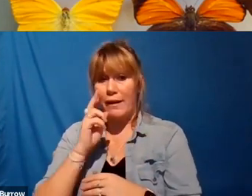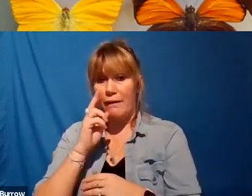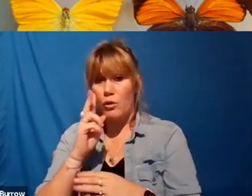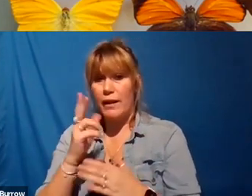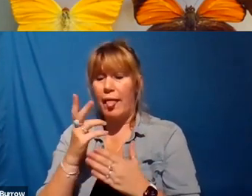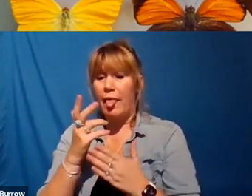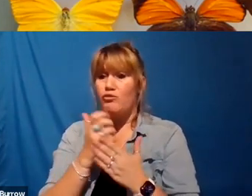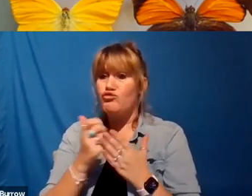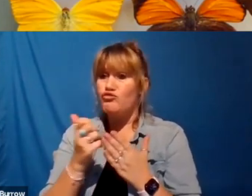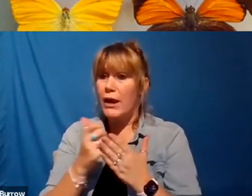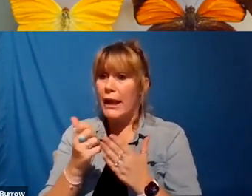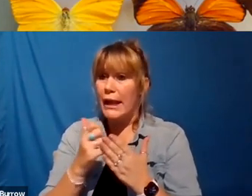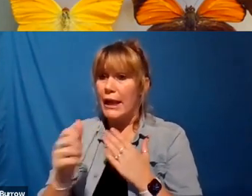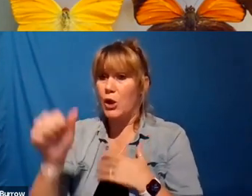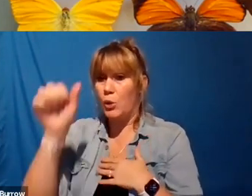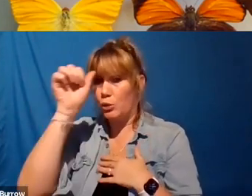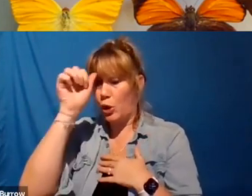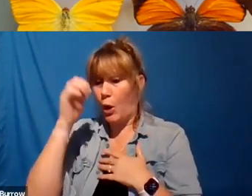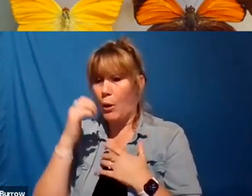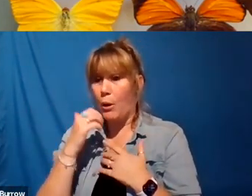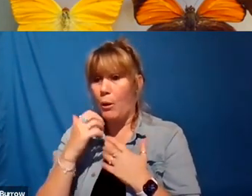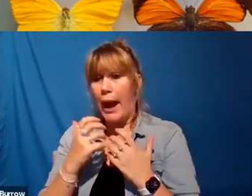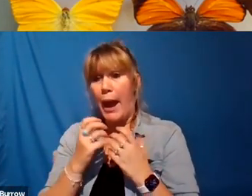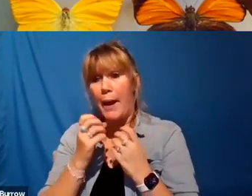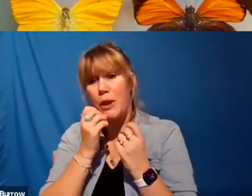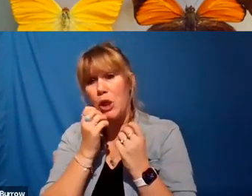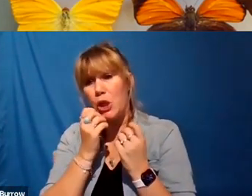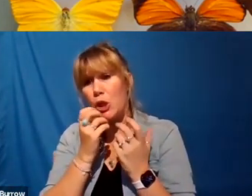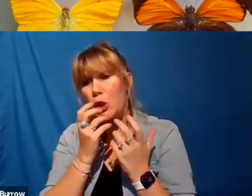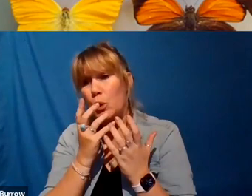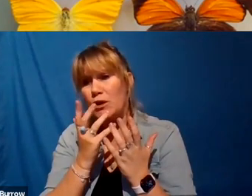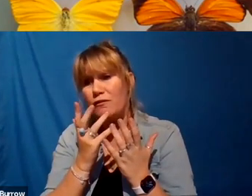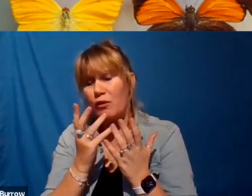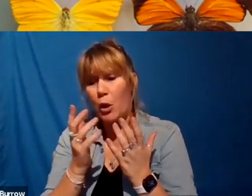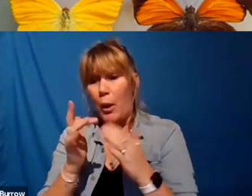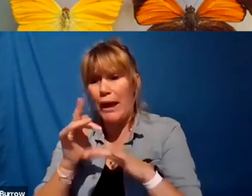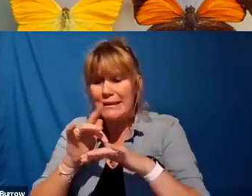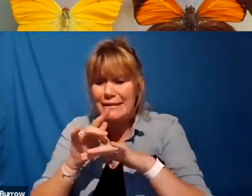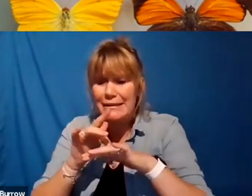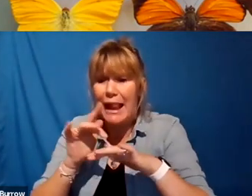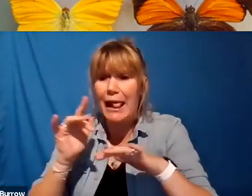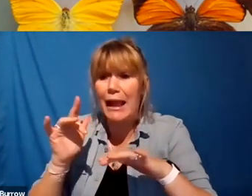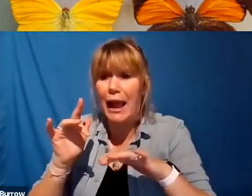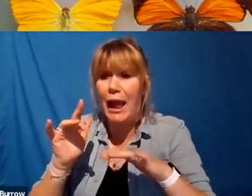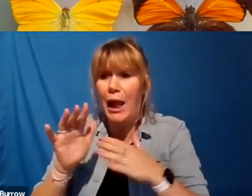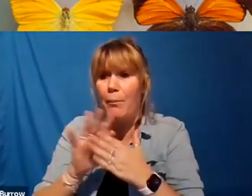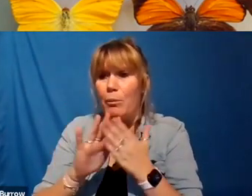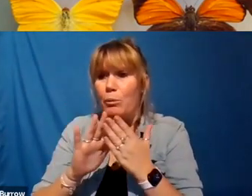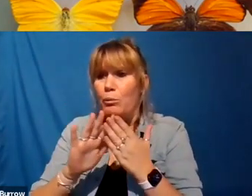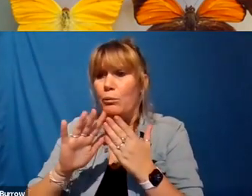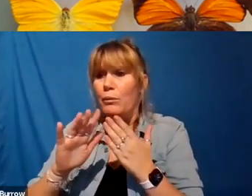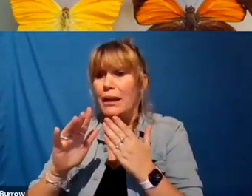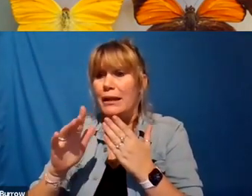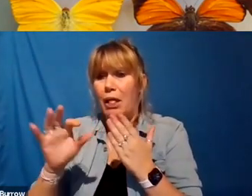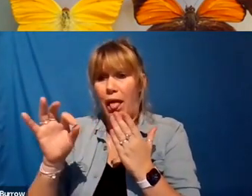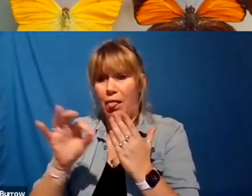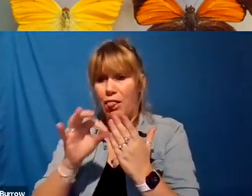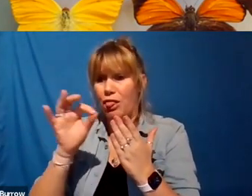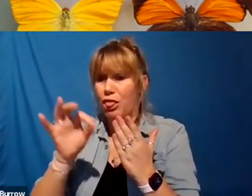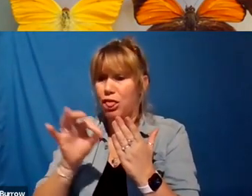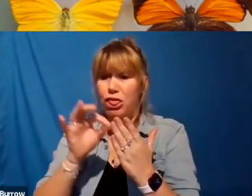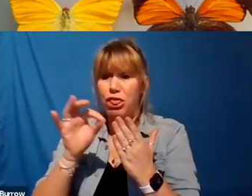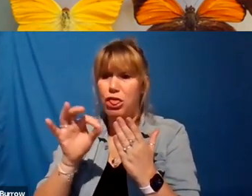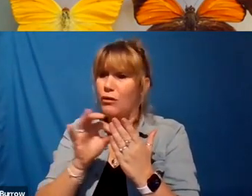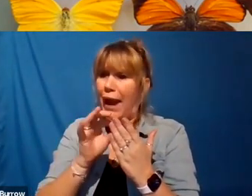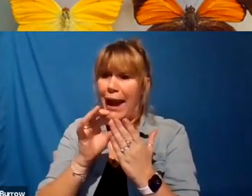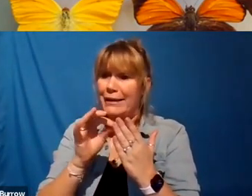with butterflies, you'll know how beautiful and delicate and ethereal they are. And you couldn't possibly mistake the thread versions for the real thing.